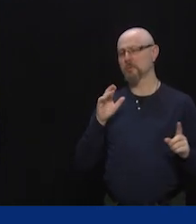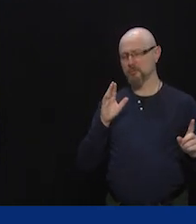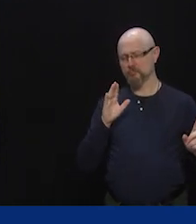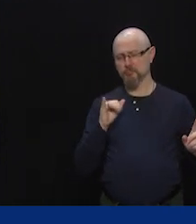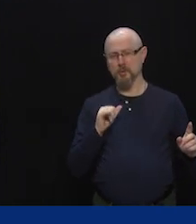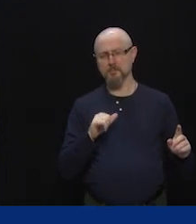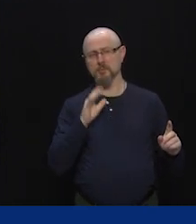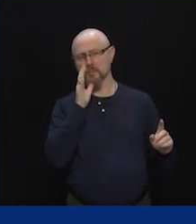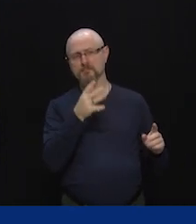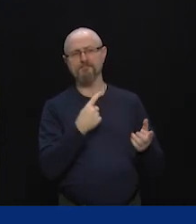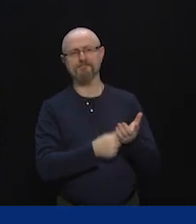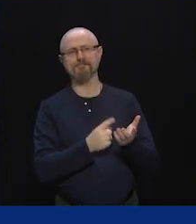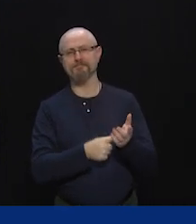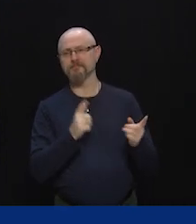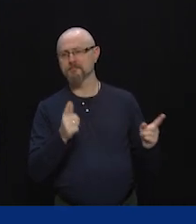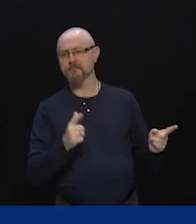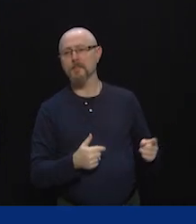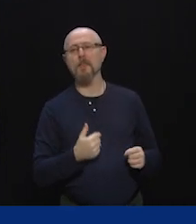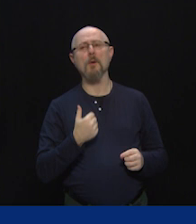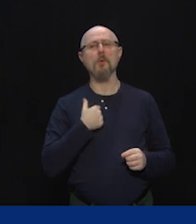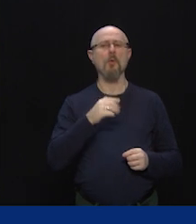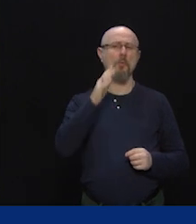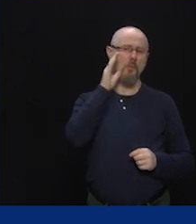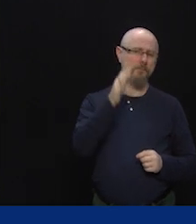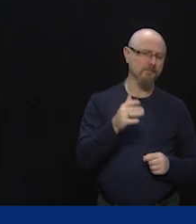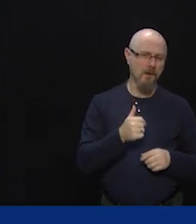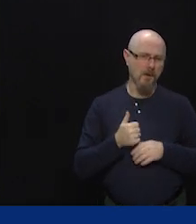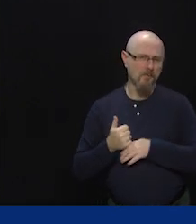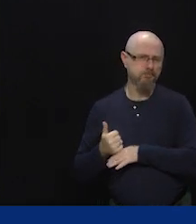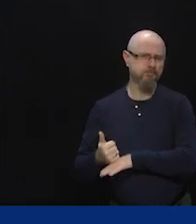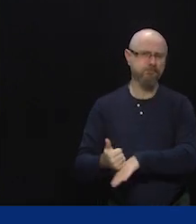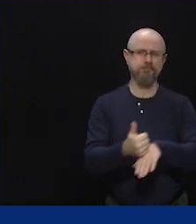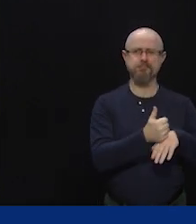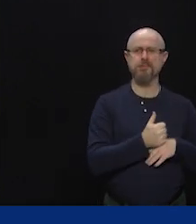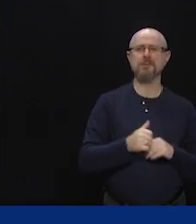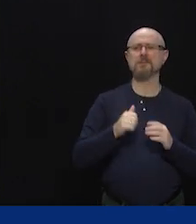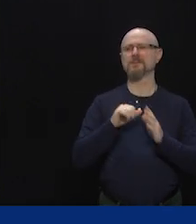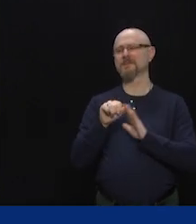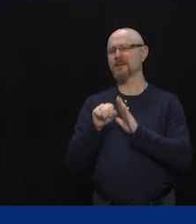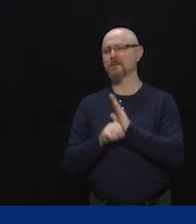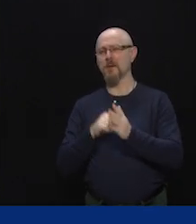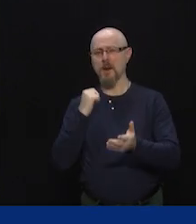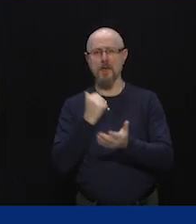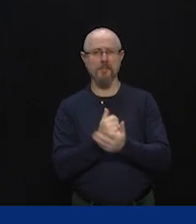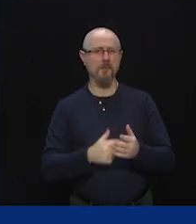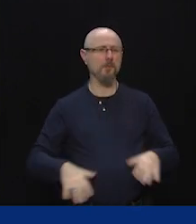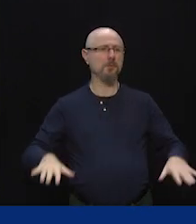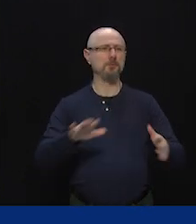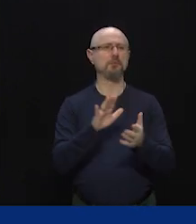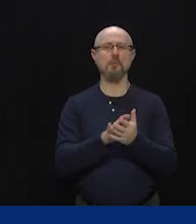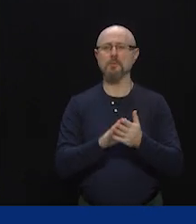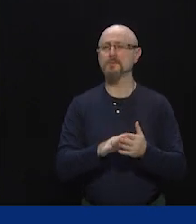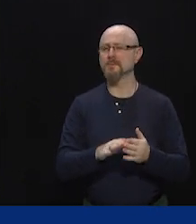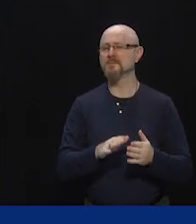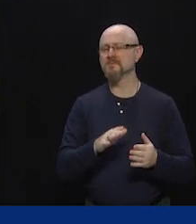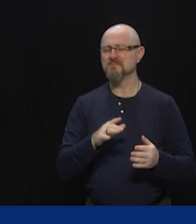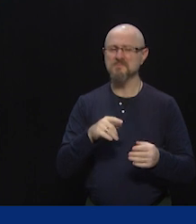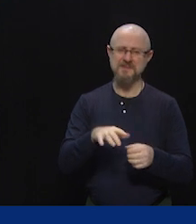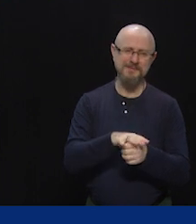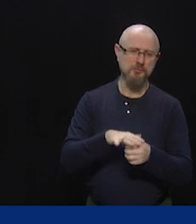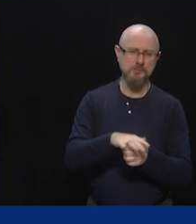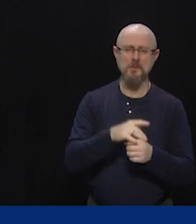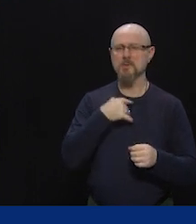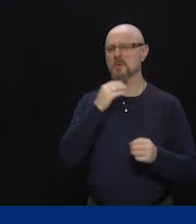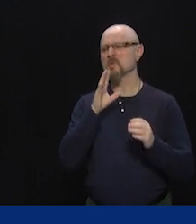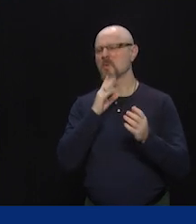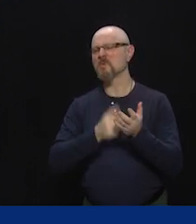we're deploying our state team to help us out with, and I'll be talking about that in a couple of minutes. But we want to make